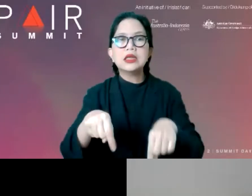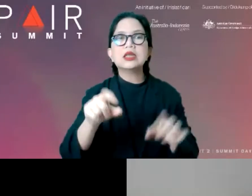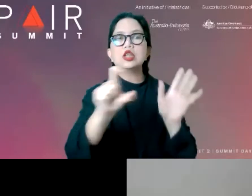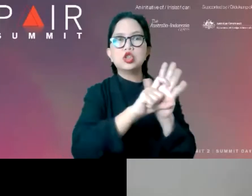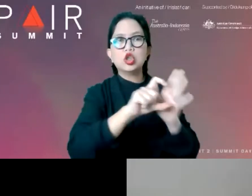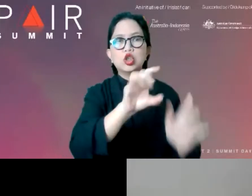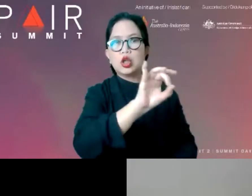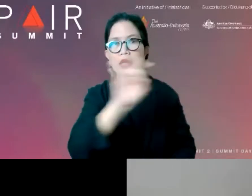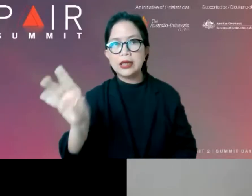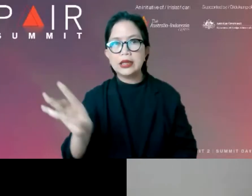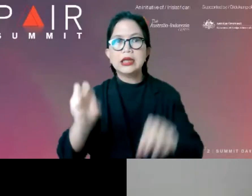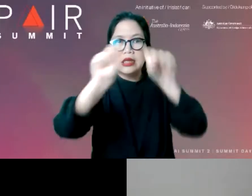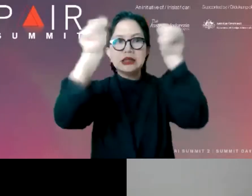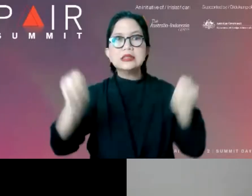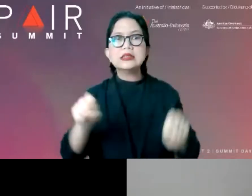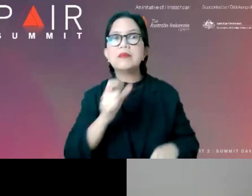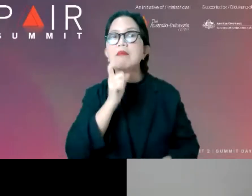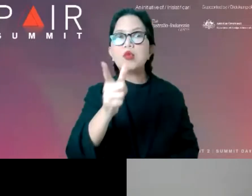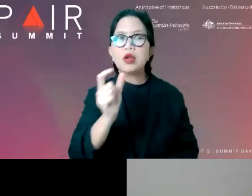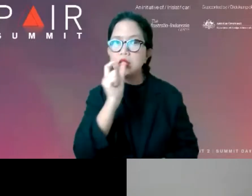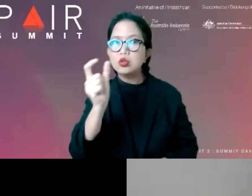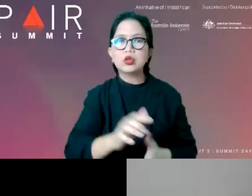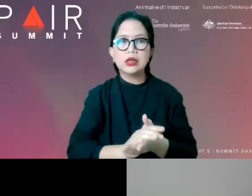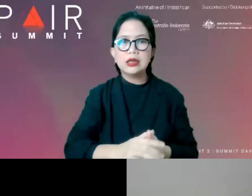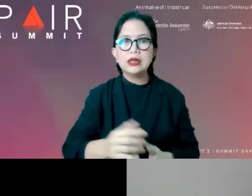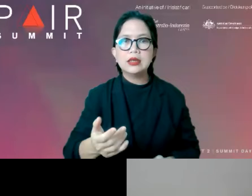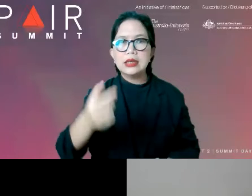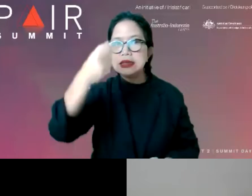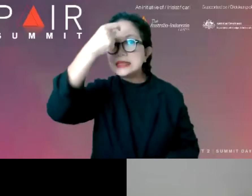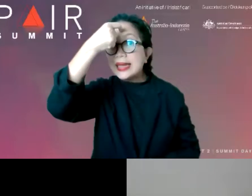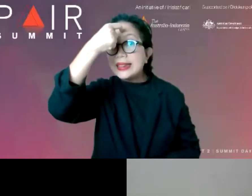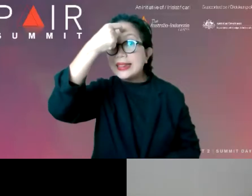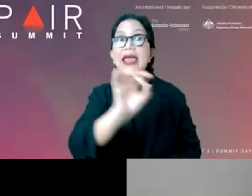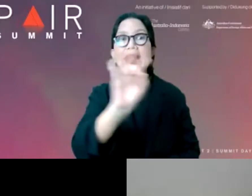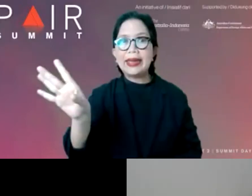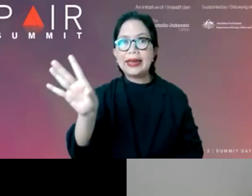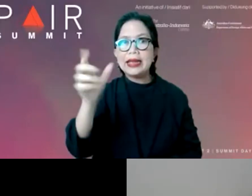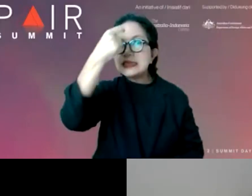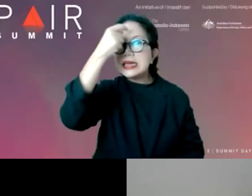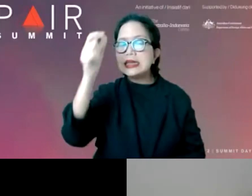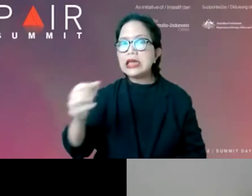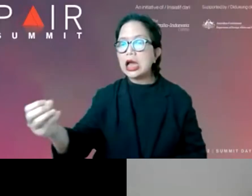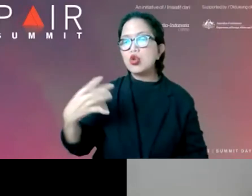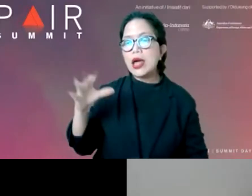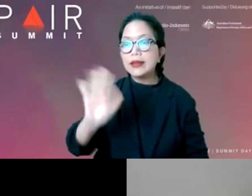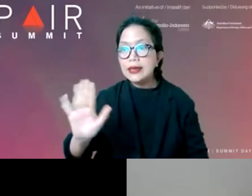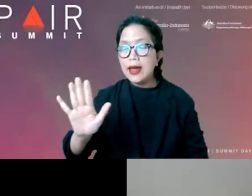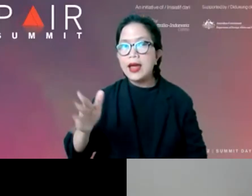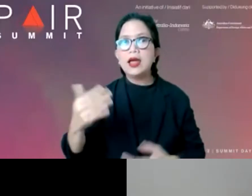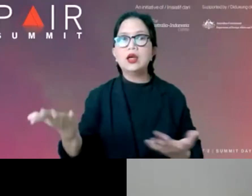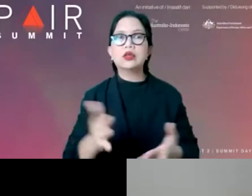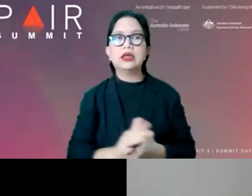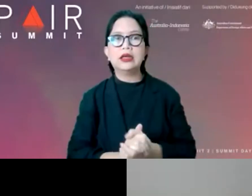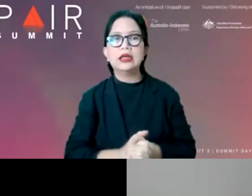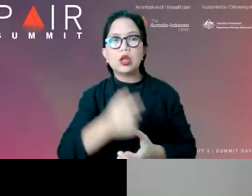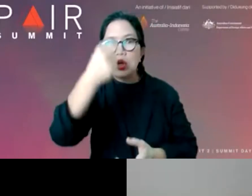for non-communicable diseases, and also reporting system for any communicable diseases. So for example, tuberculosis, HIV,